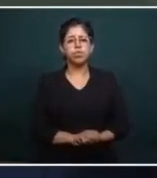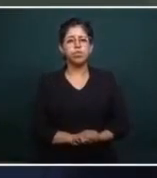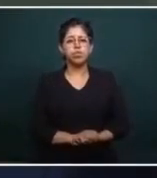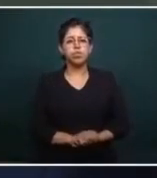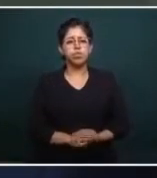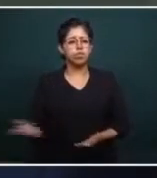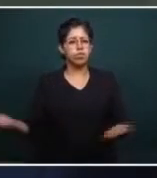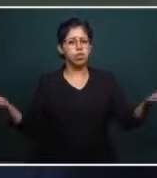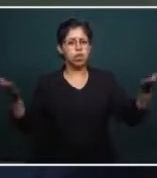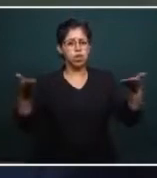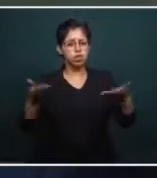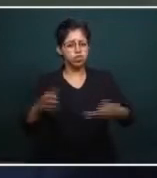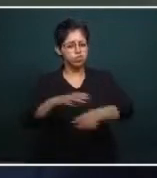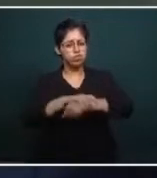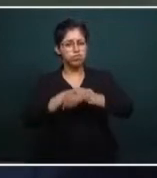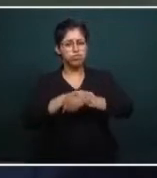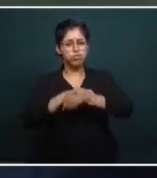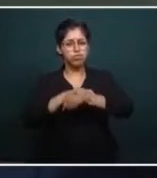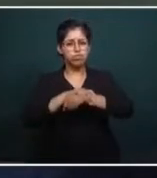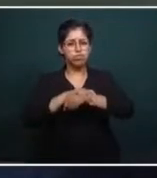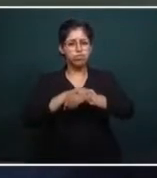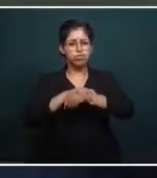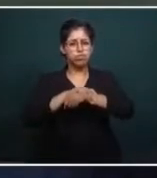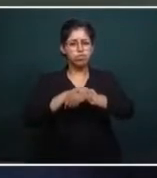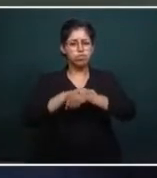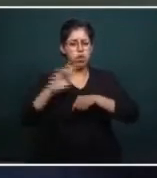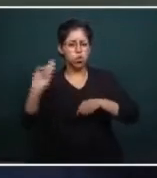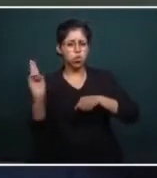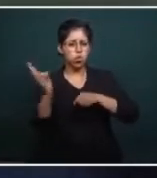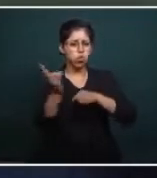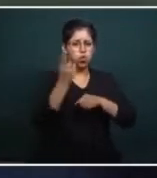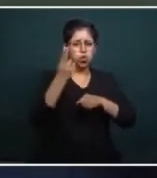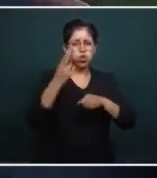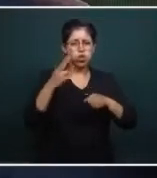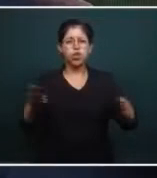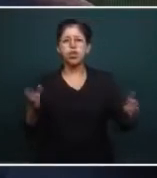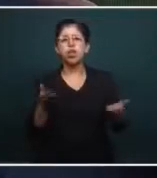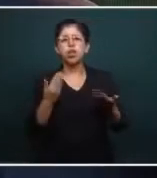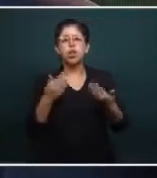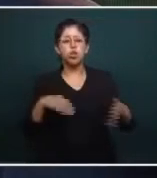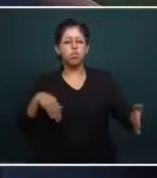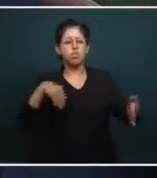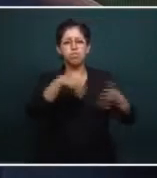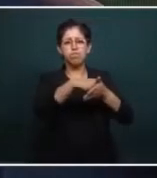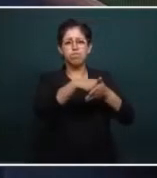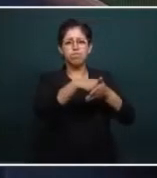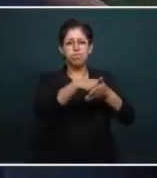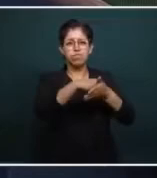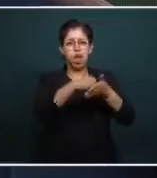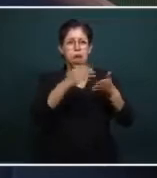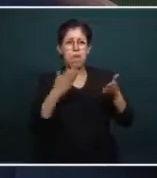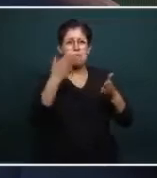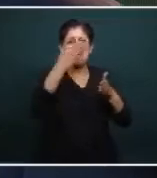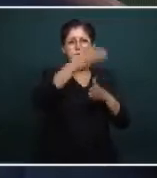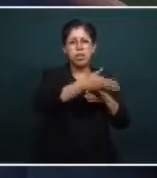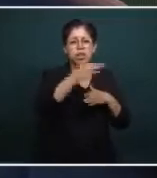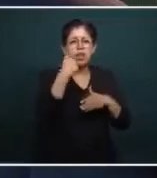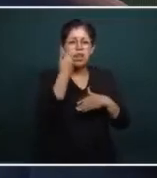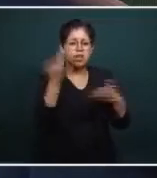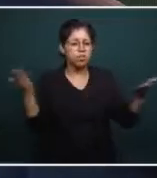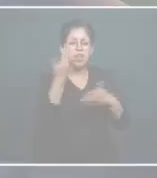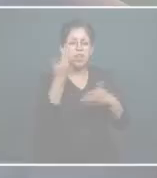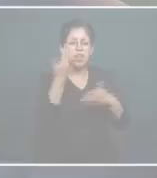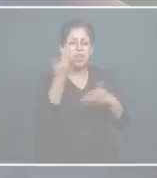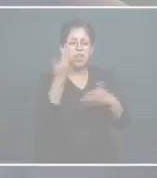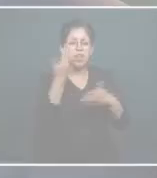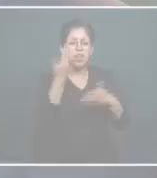and fraternidad to promote universal fraternity más allá de las universal fronteras uh, y beyond hemos the venido borders.